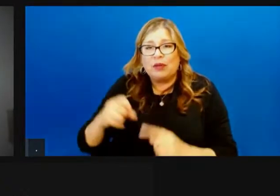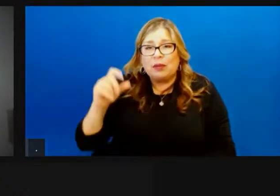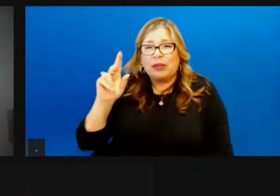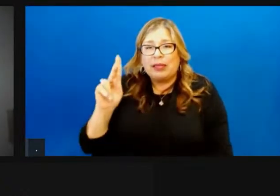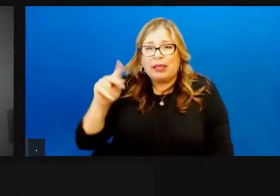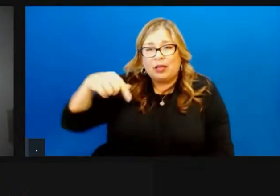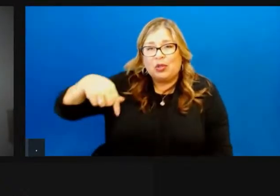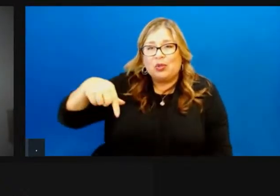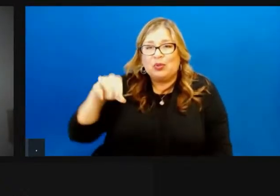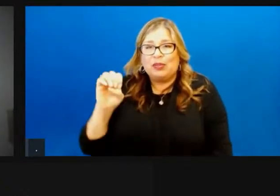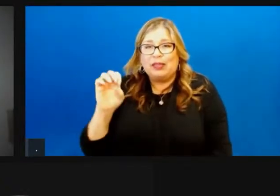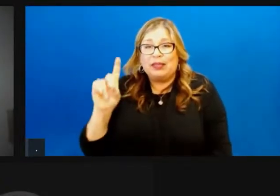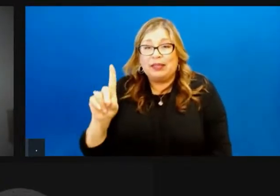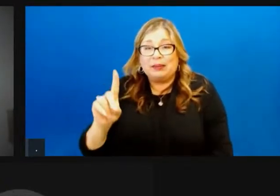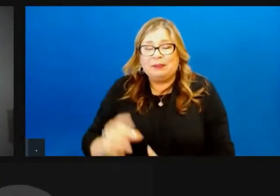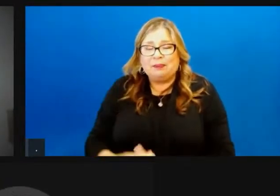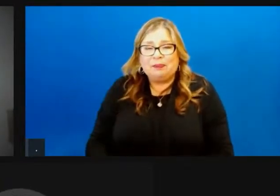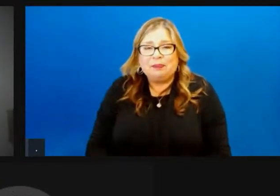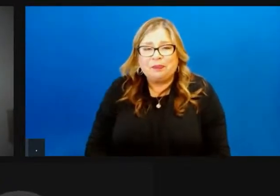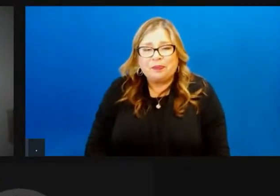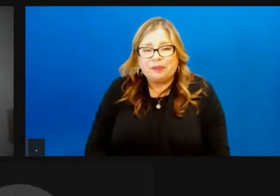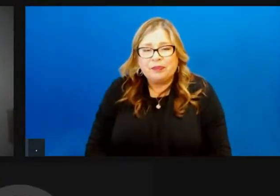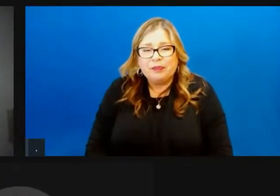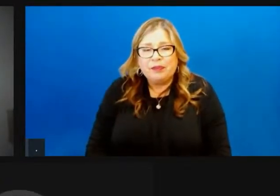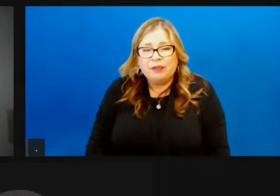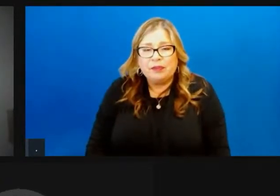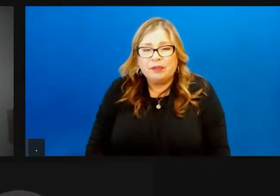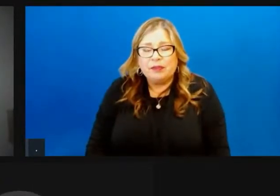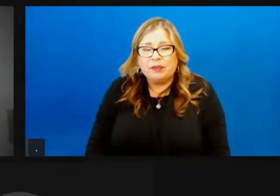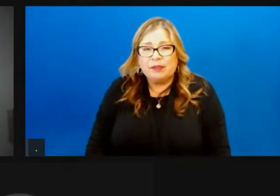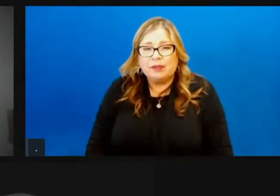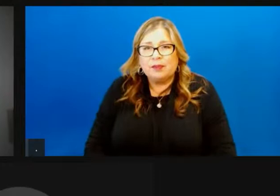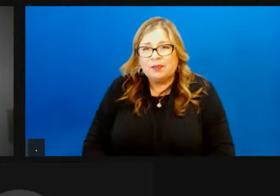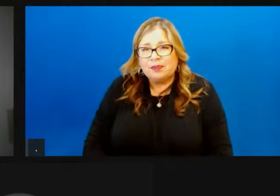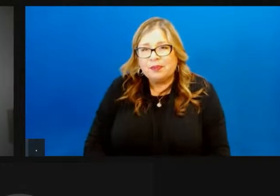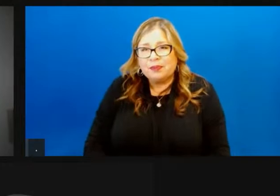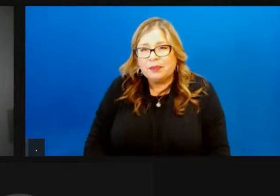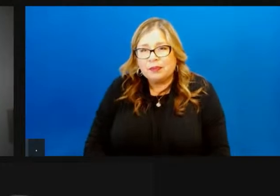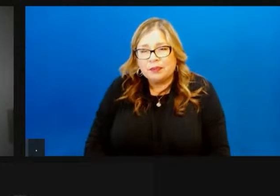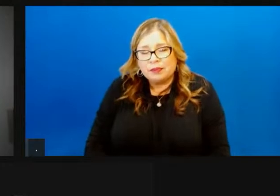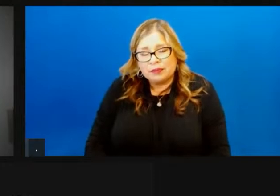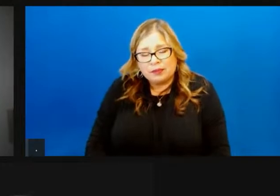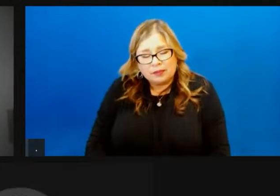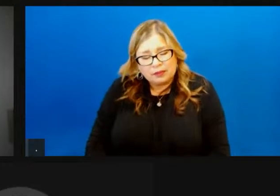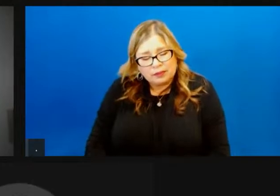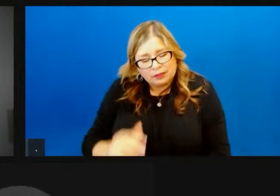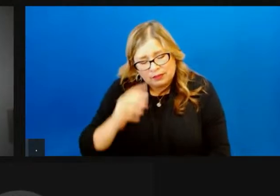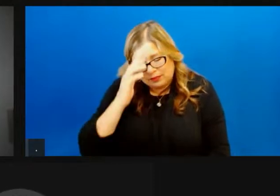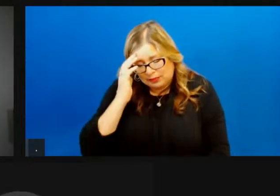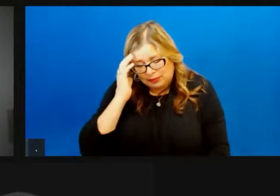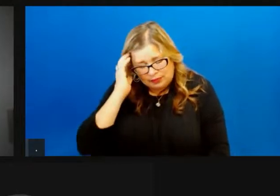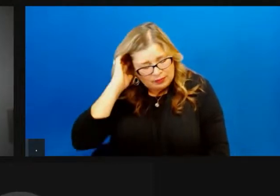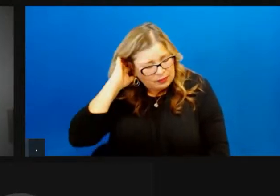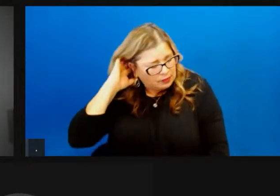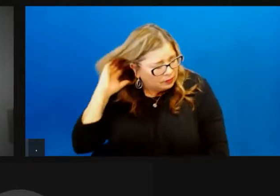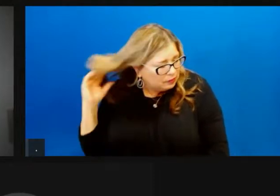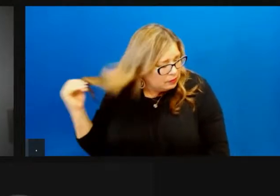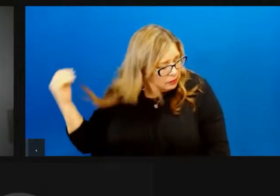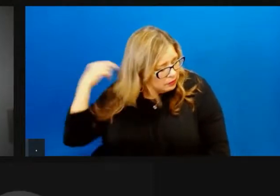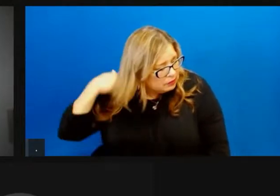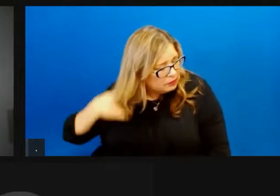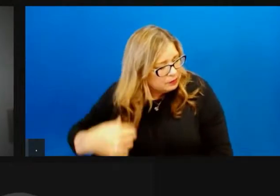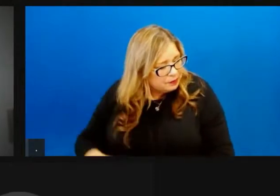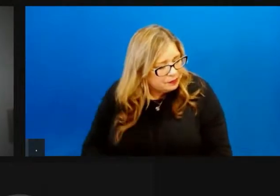Thanks for taking my question. I am wondering if you're not in this methodology that you're using right here, which is going to